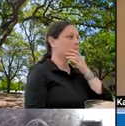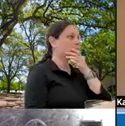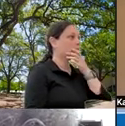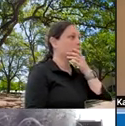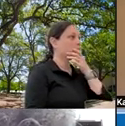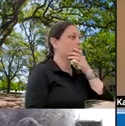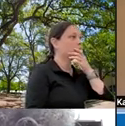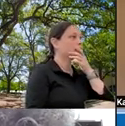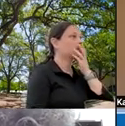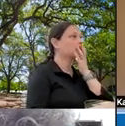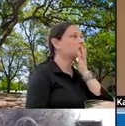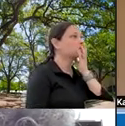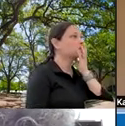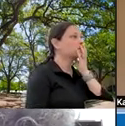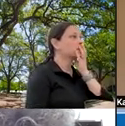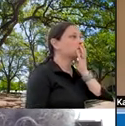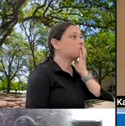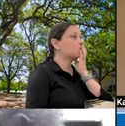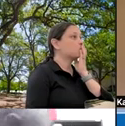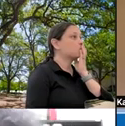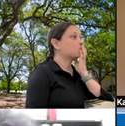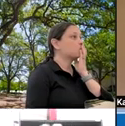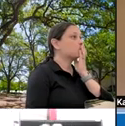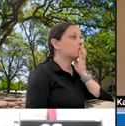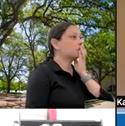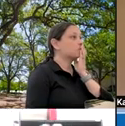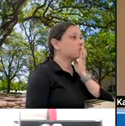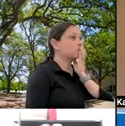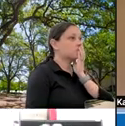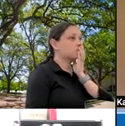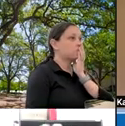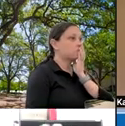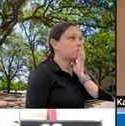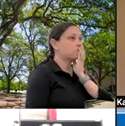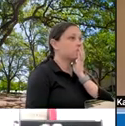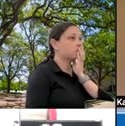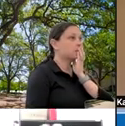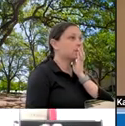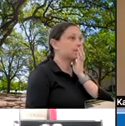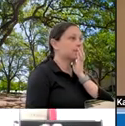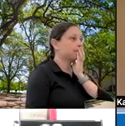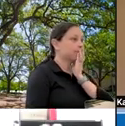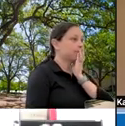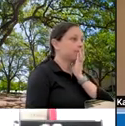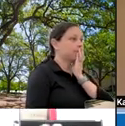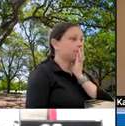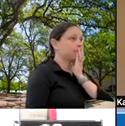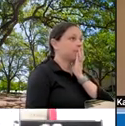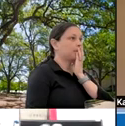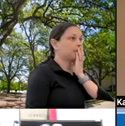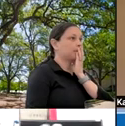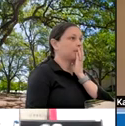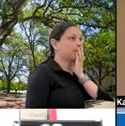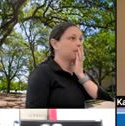and coalitions? And perhaps you also have some more specific questions that you might want us to pose to